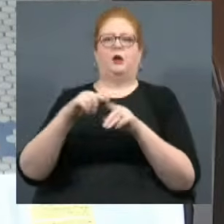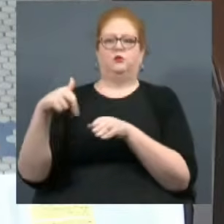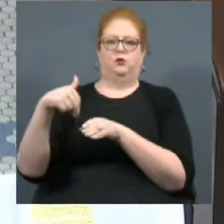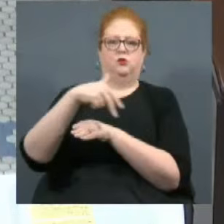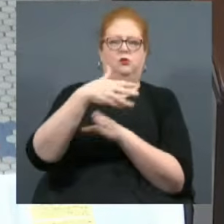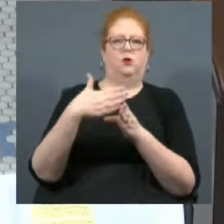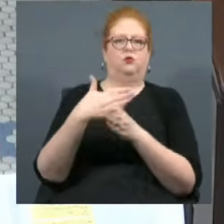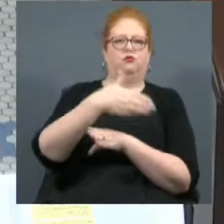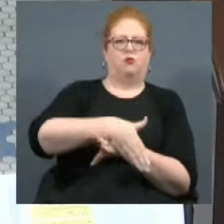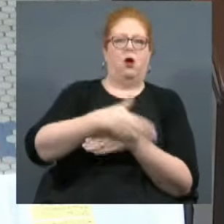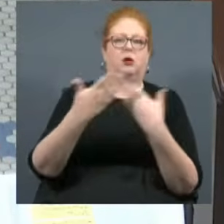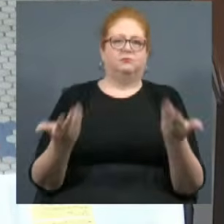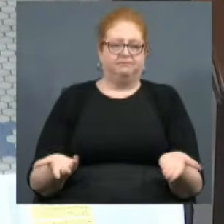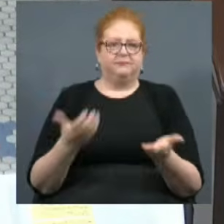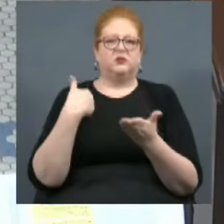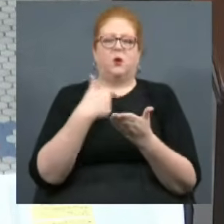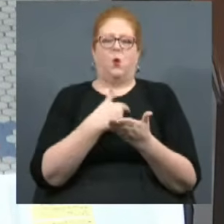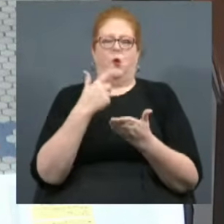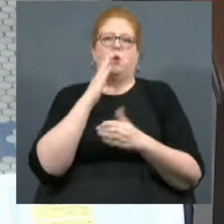to accommodate,